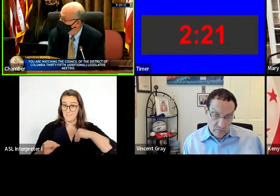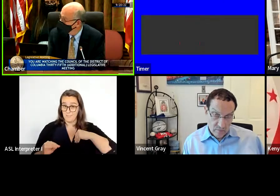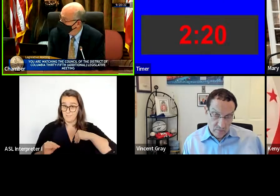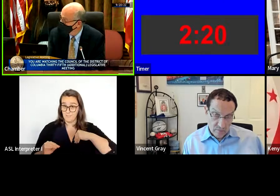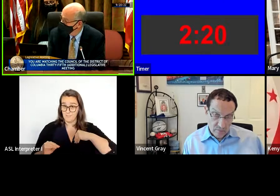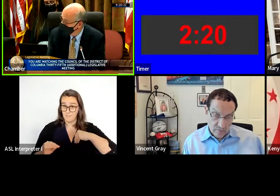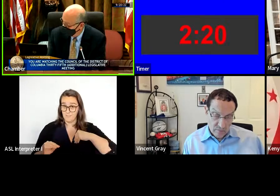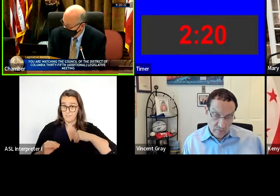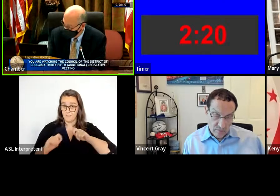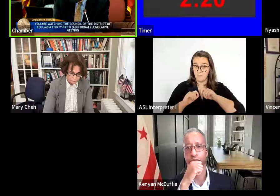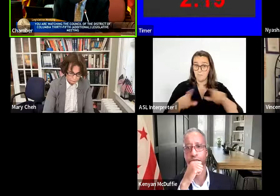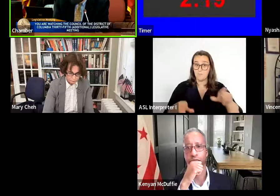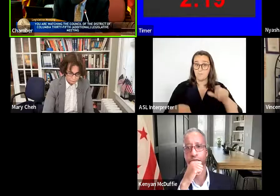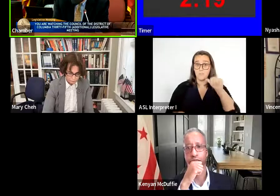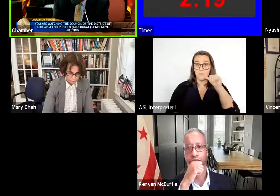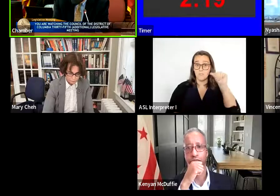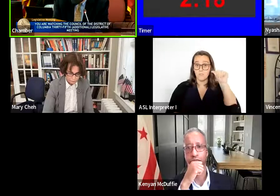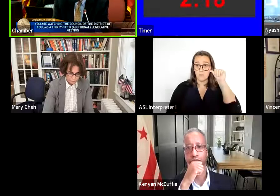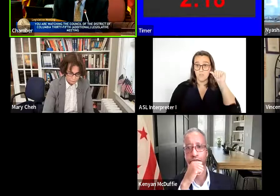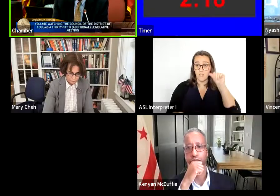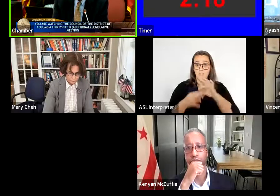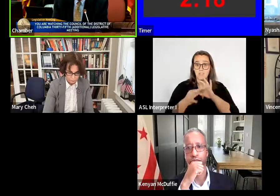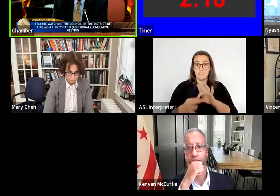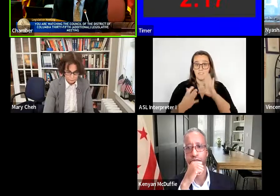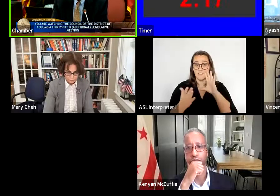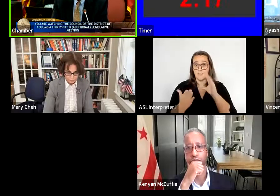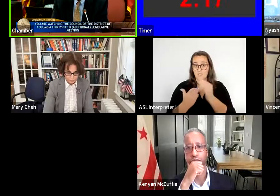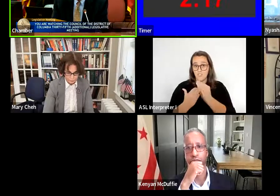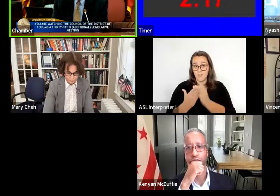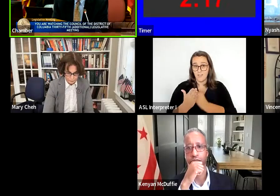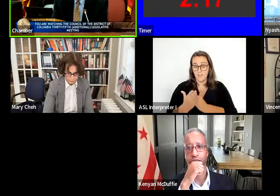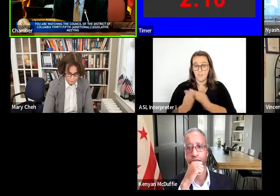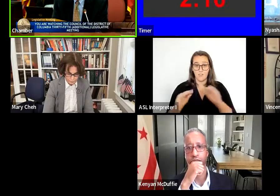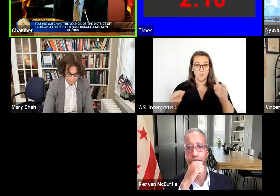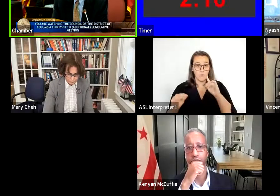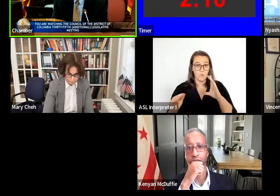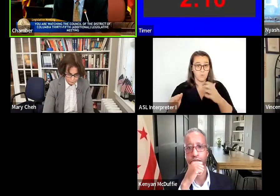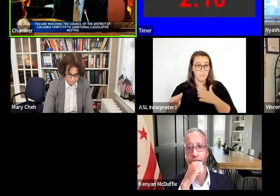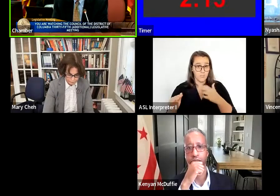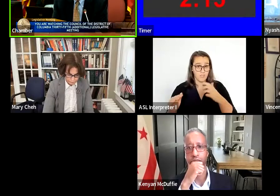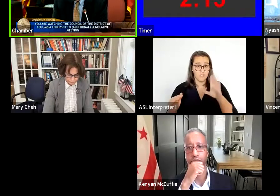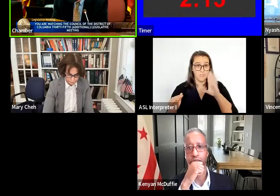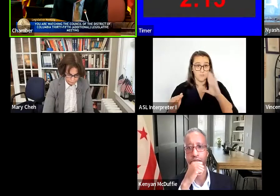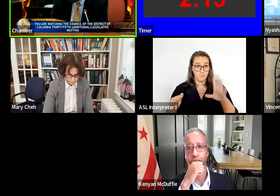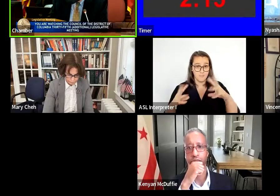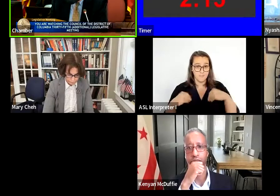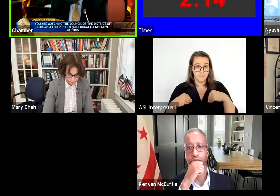amendment was circulated yesterday. It's linked to the agenda. If there's no objection, it's accepted.